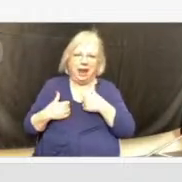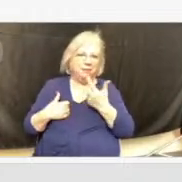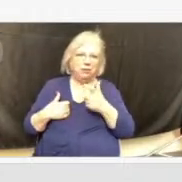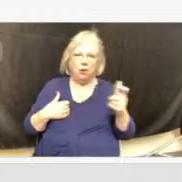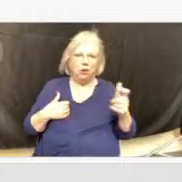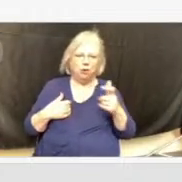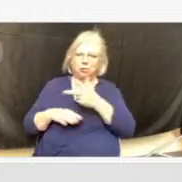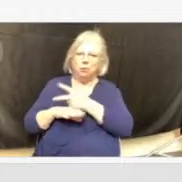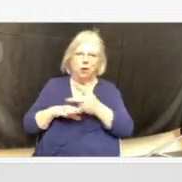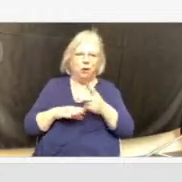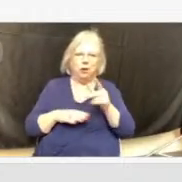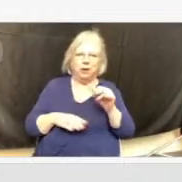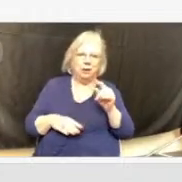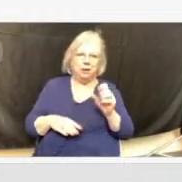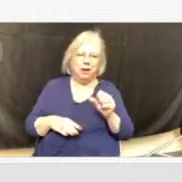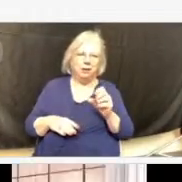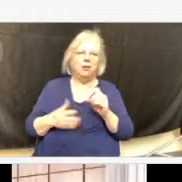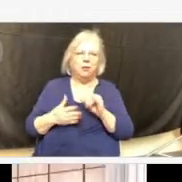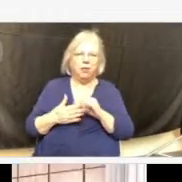I can see the problem.